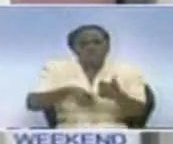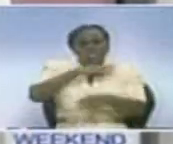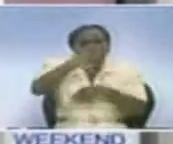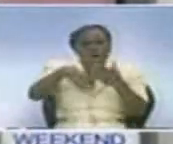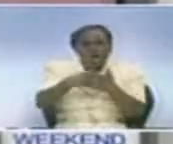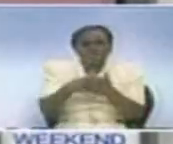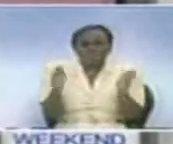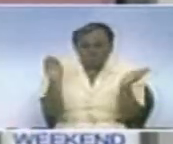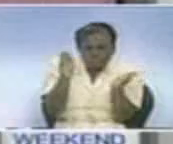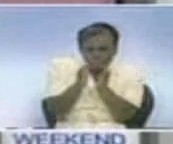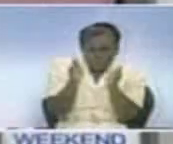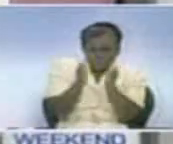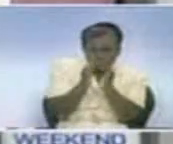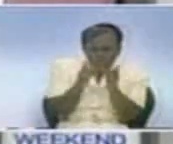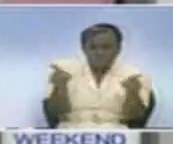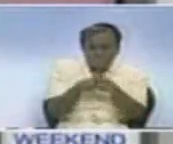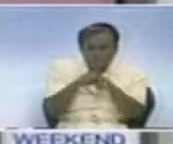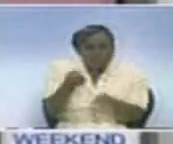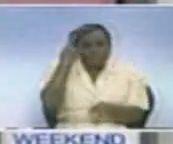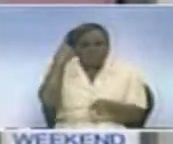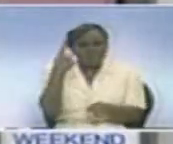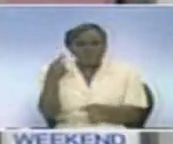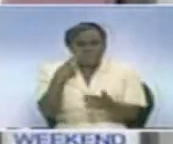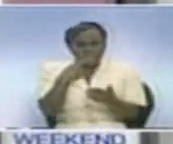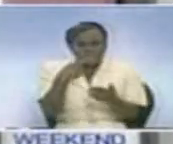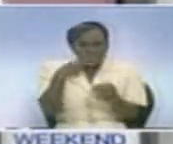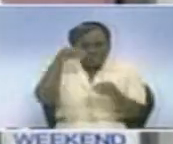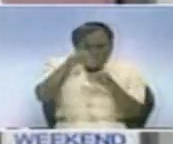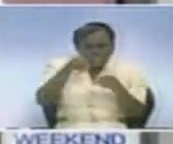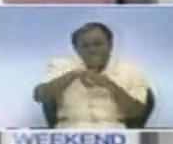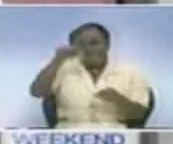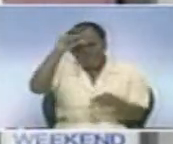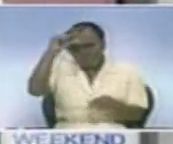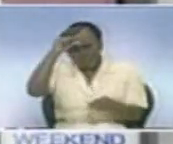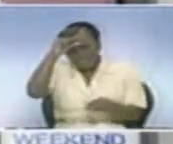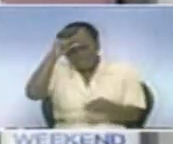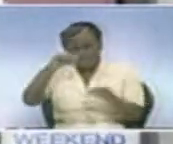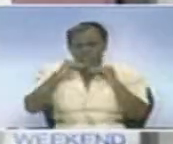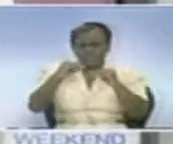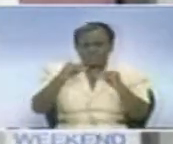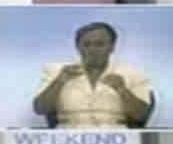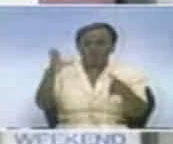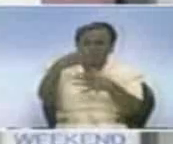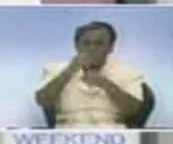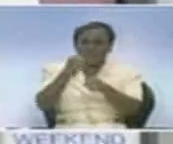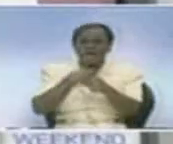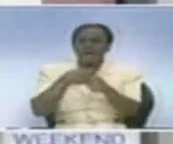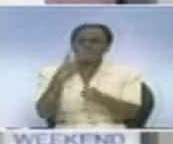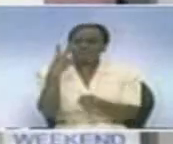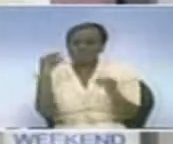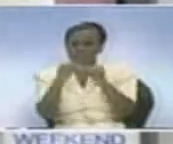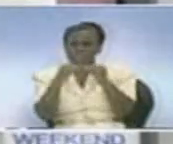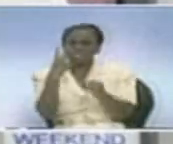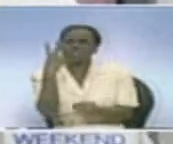to bridge. Because we have also discovered, even in training, within the government policing training organizations, we have held two meetings,